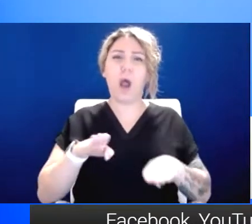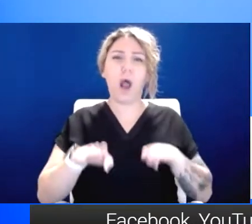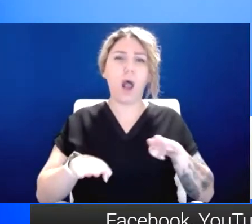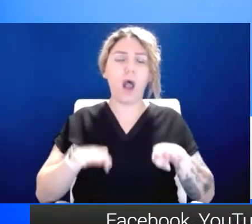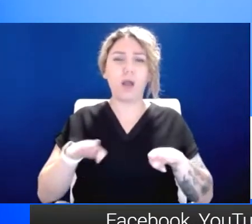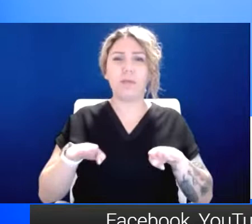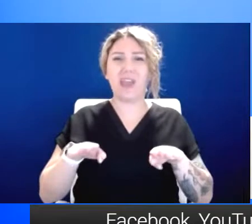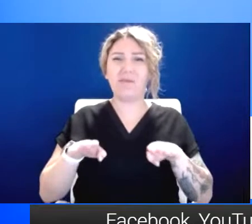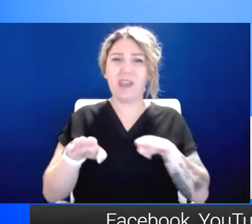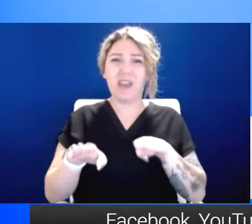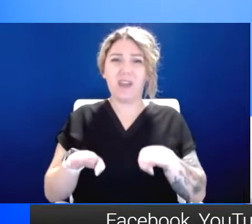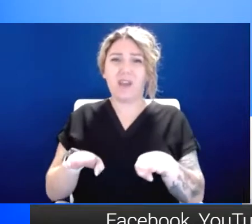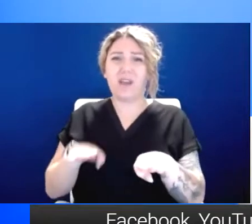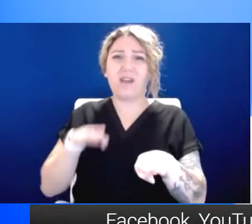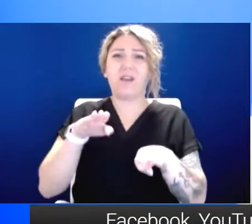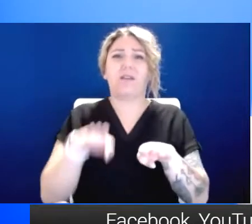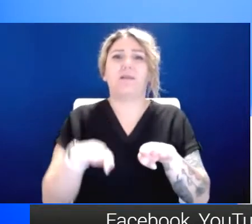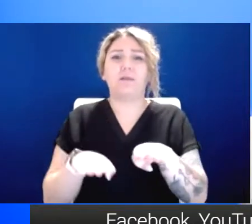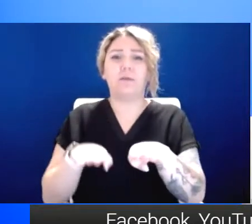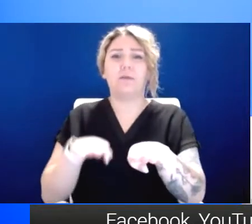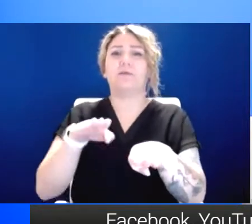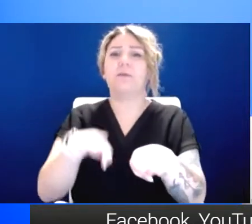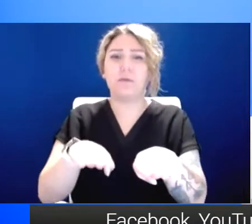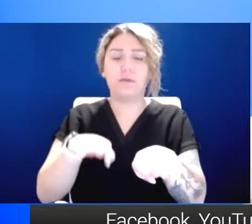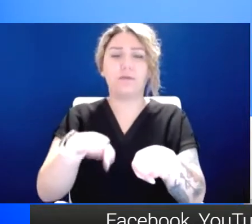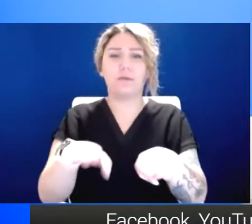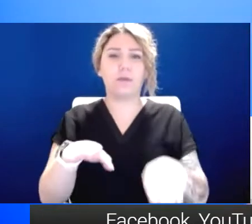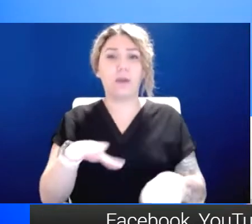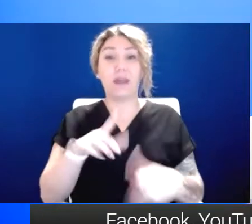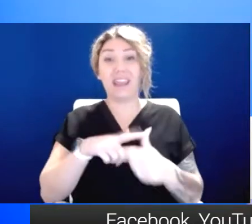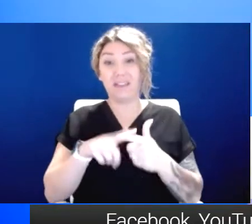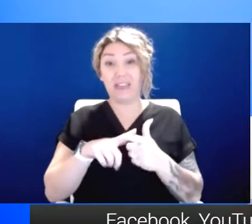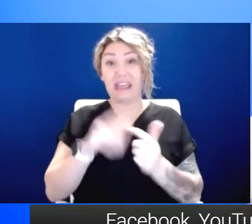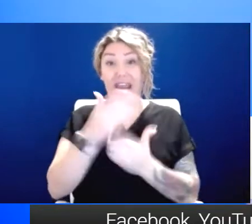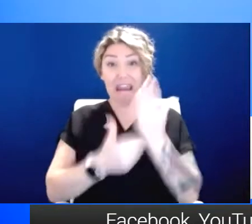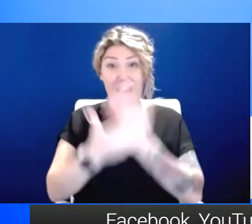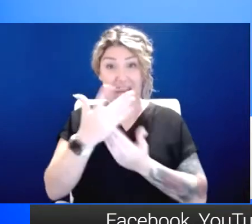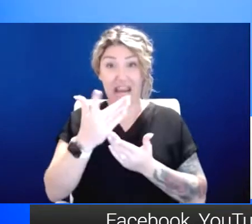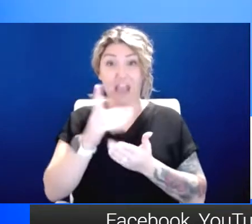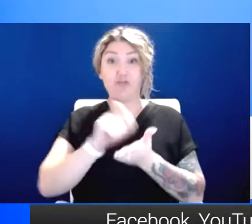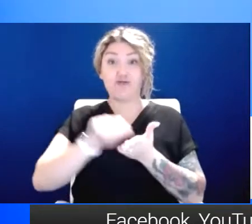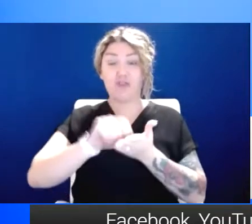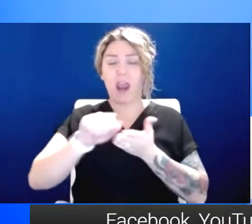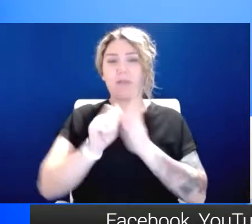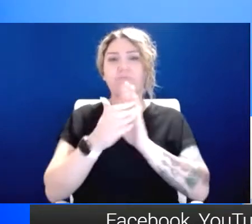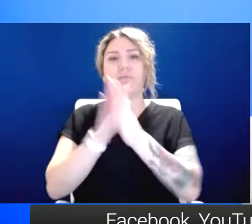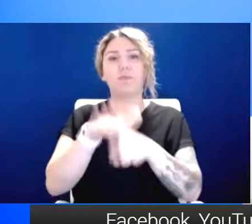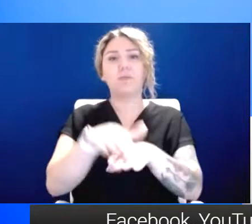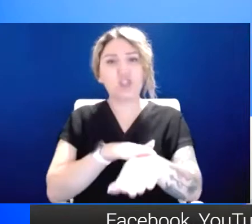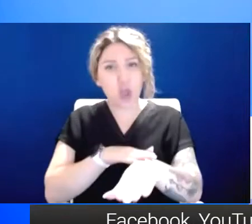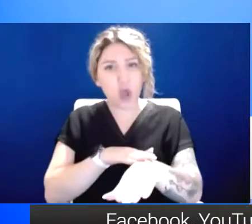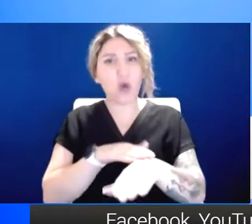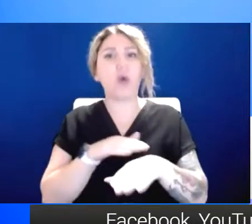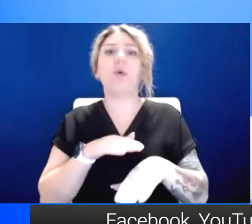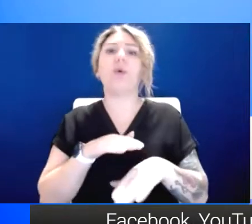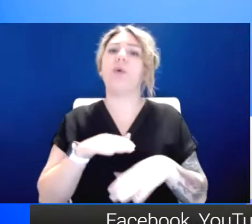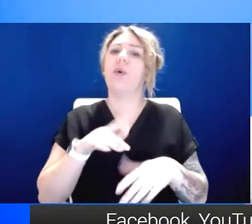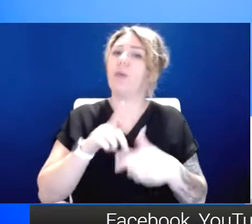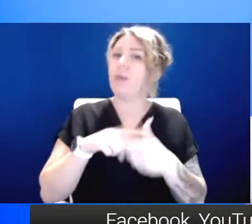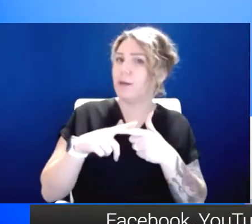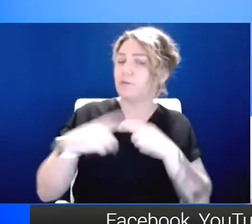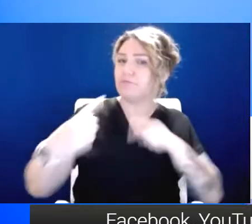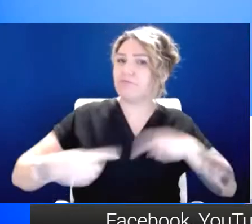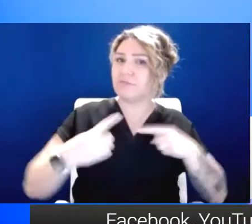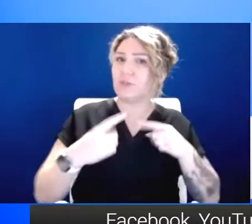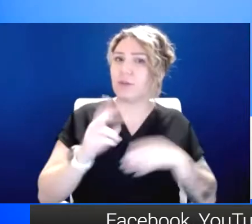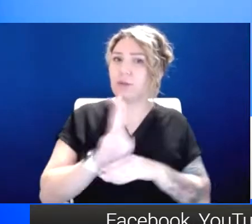dragging one foot. They may have a change in their handwriting getting slower. They may have difficulty using the hand